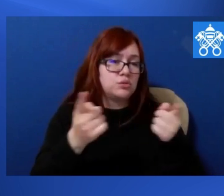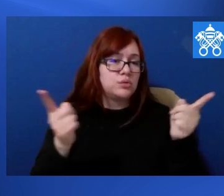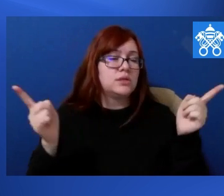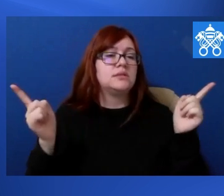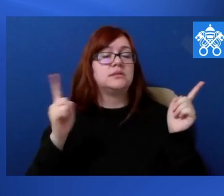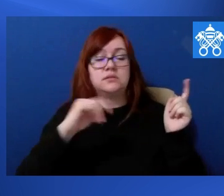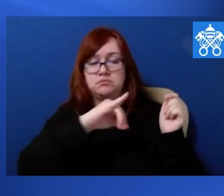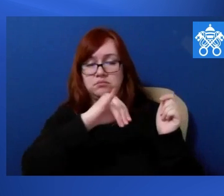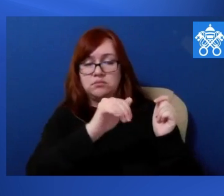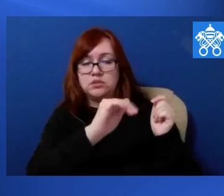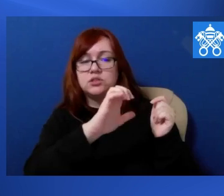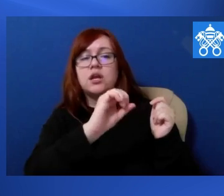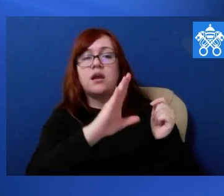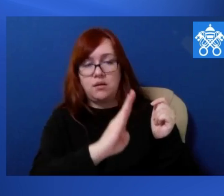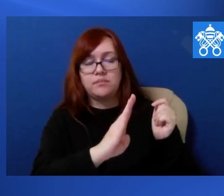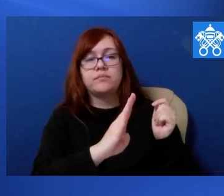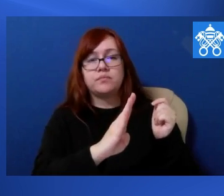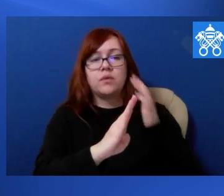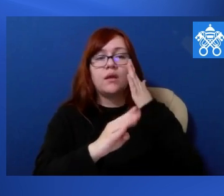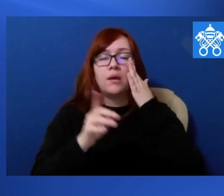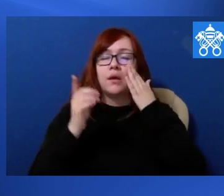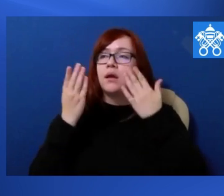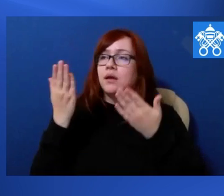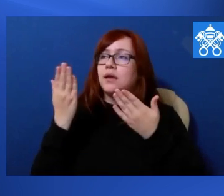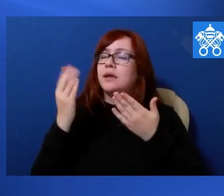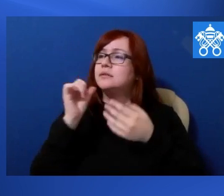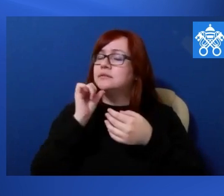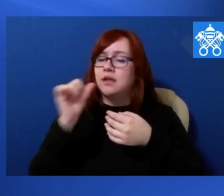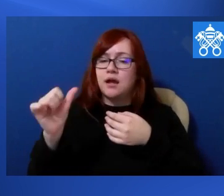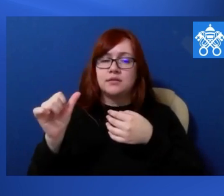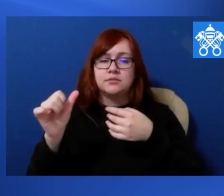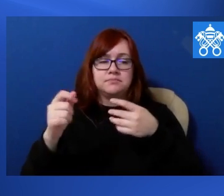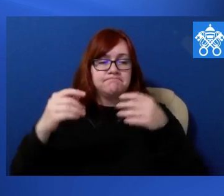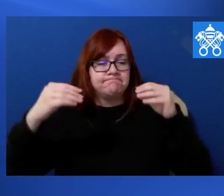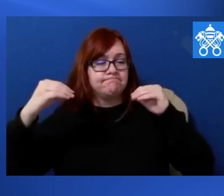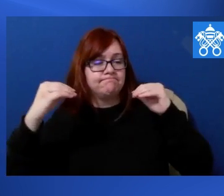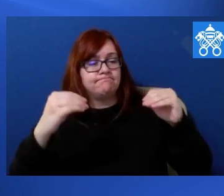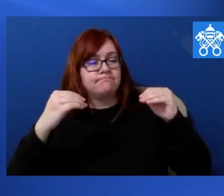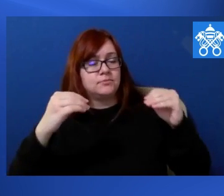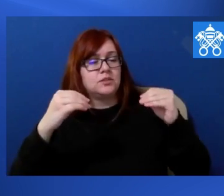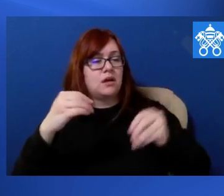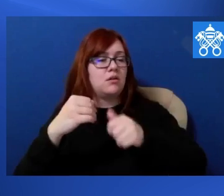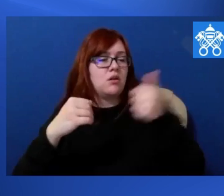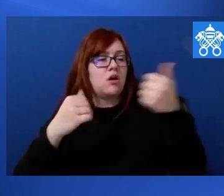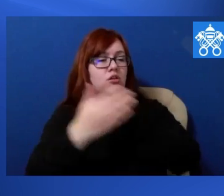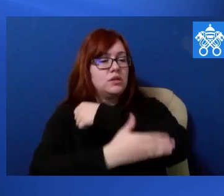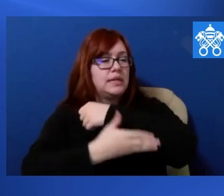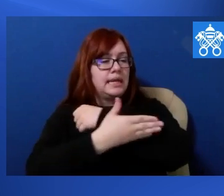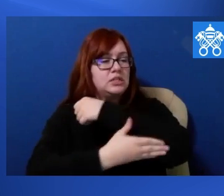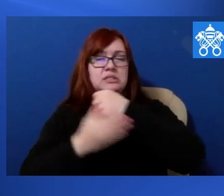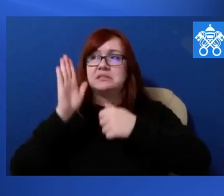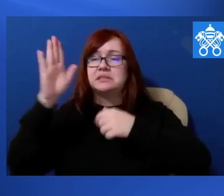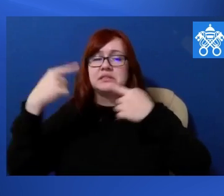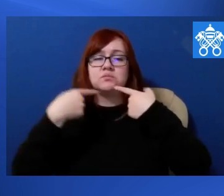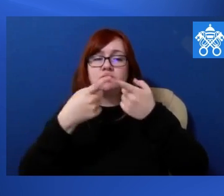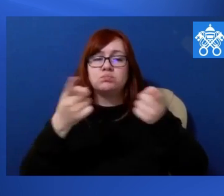He has not dealt thus with other nations. He has not taught them his decrees.